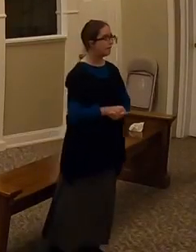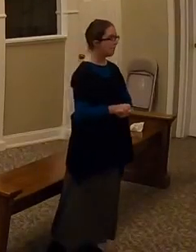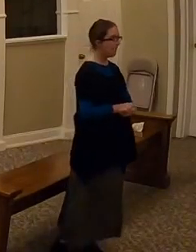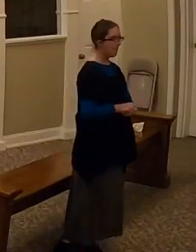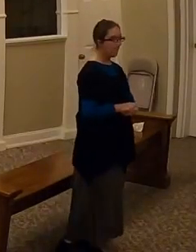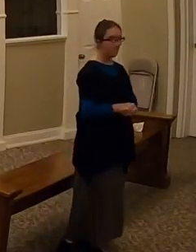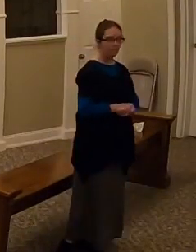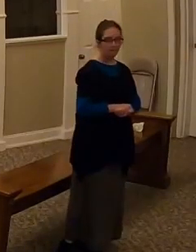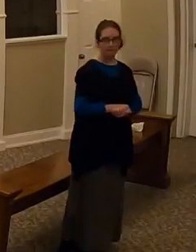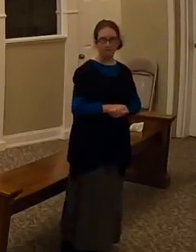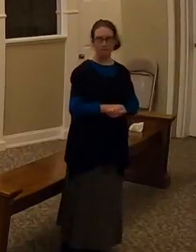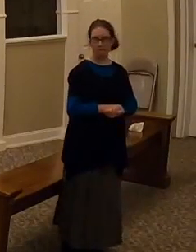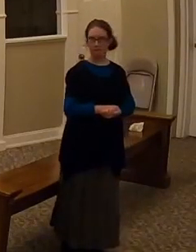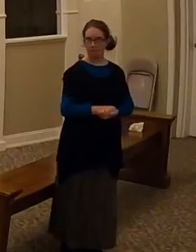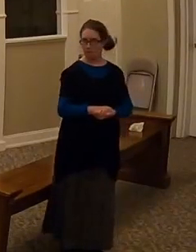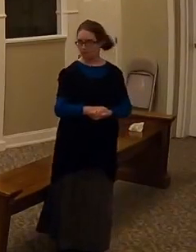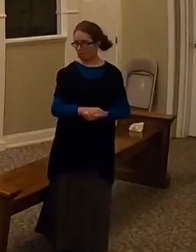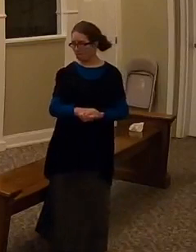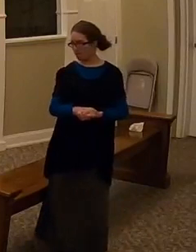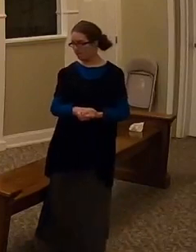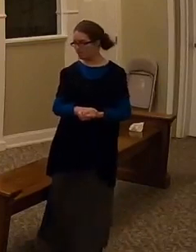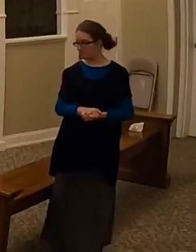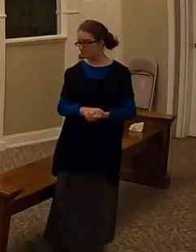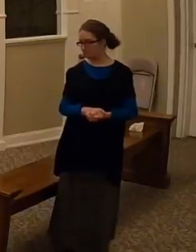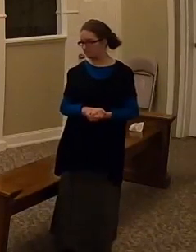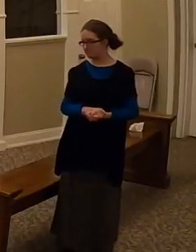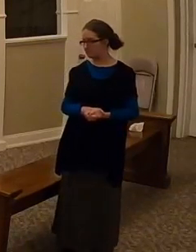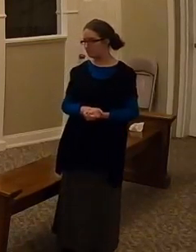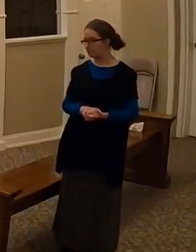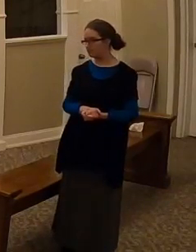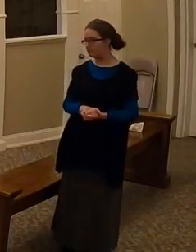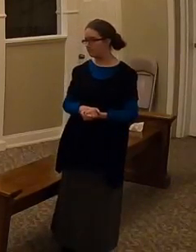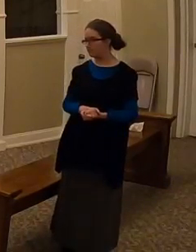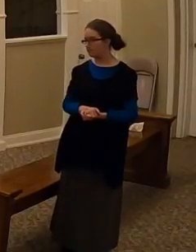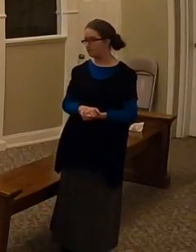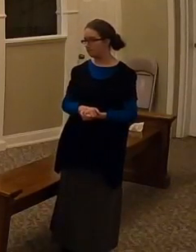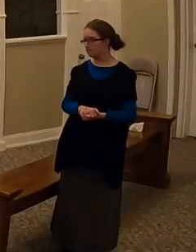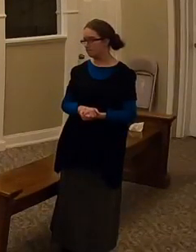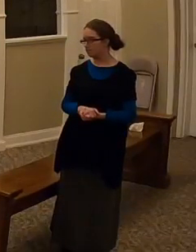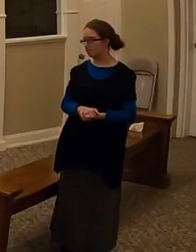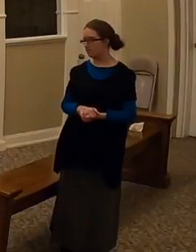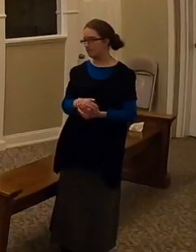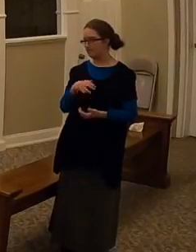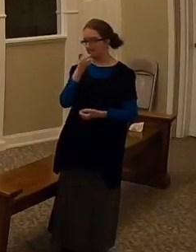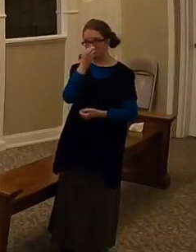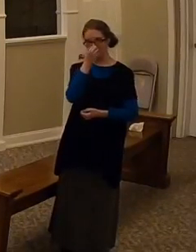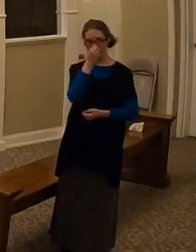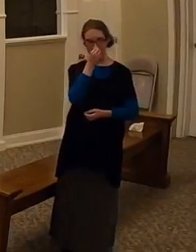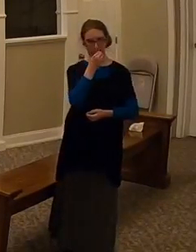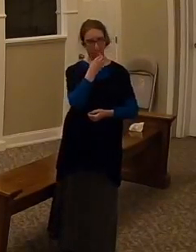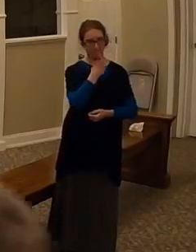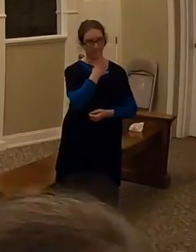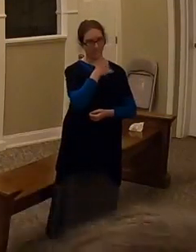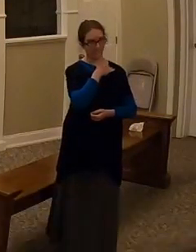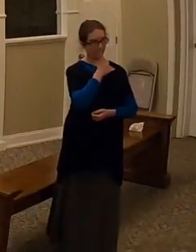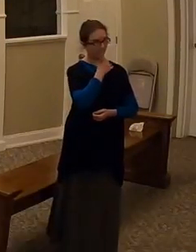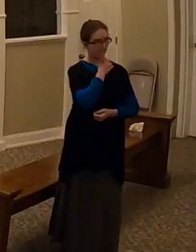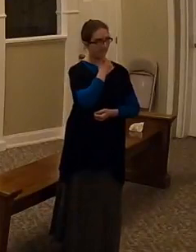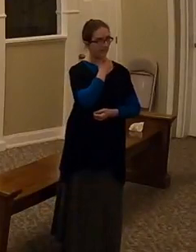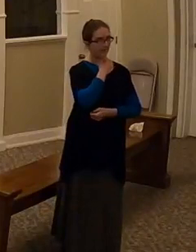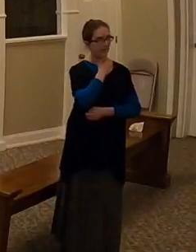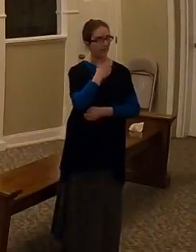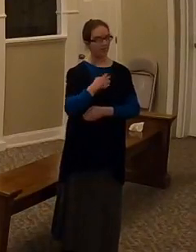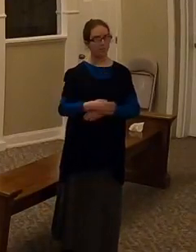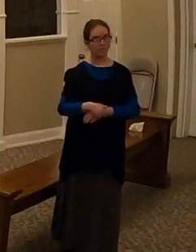bless you. You can go home. And don't forget Sunday morning. Everybody say Sunday